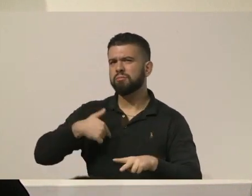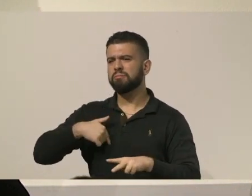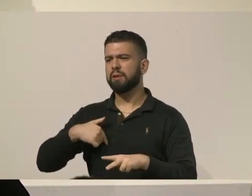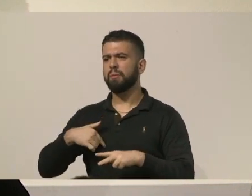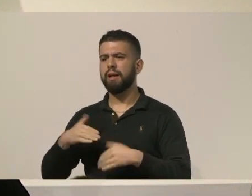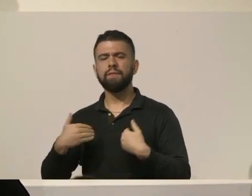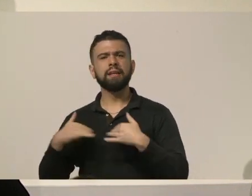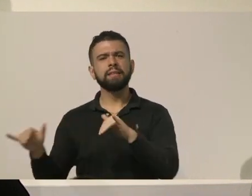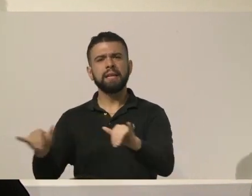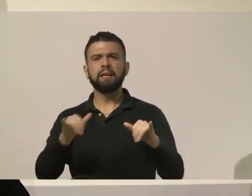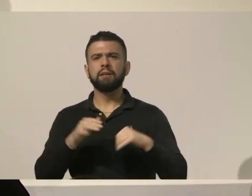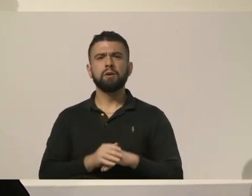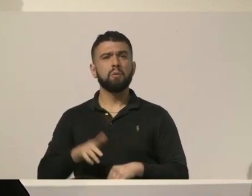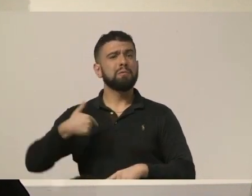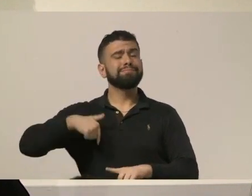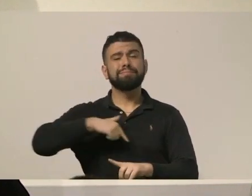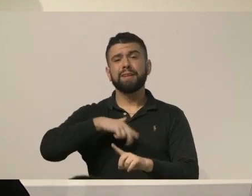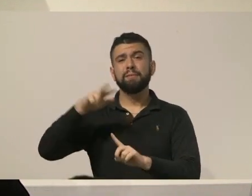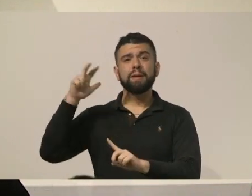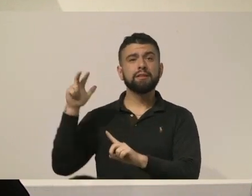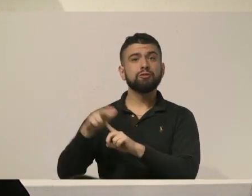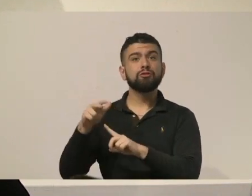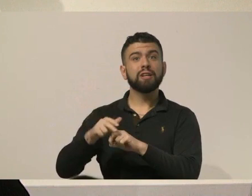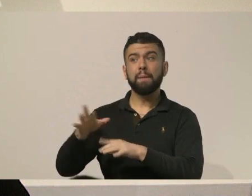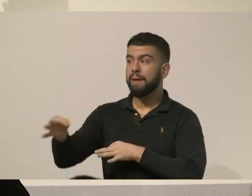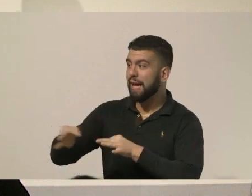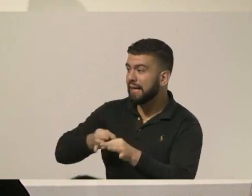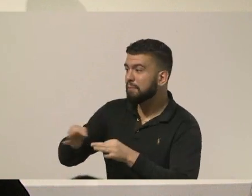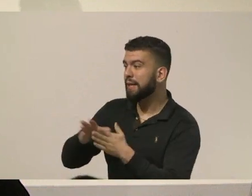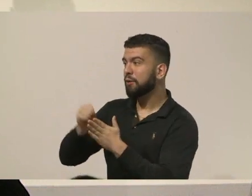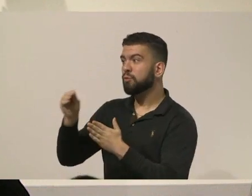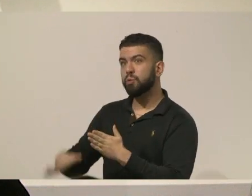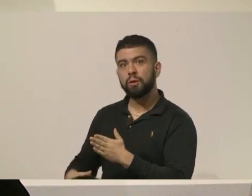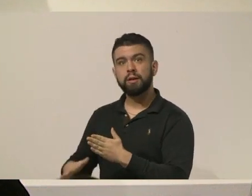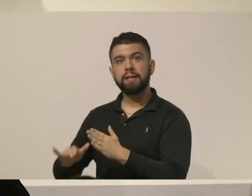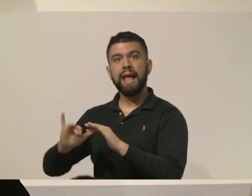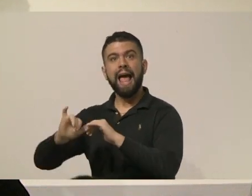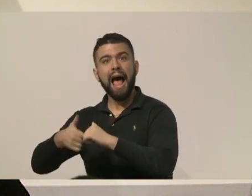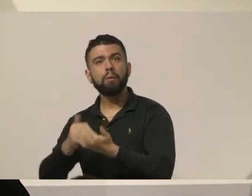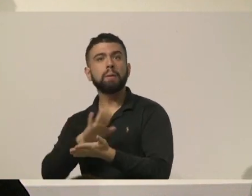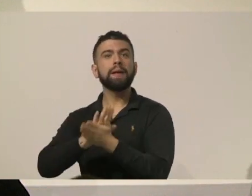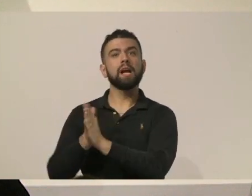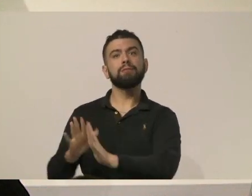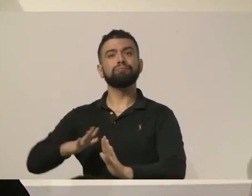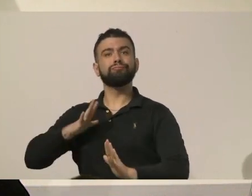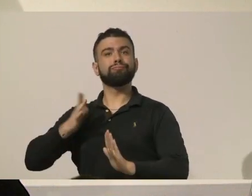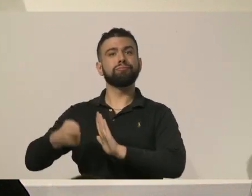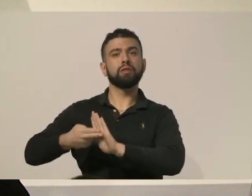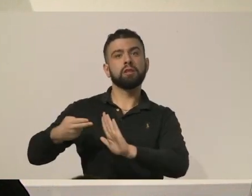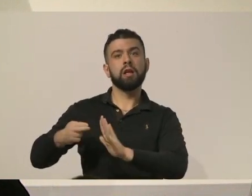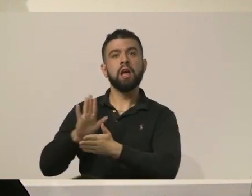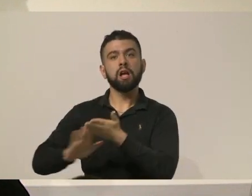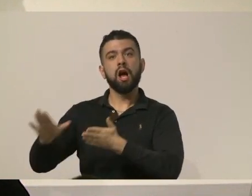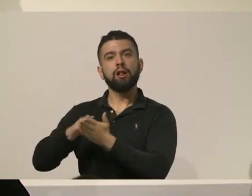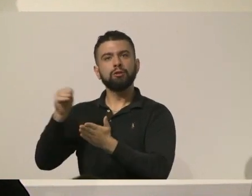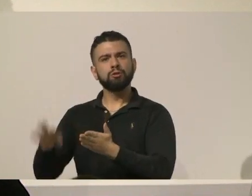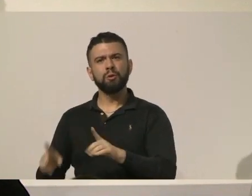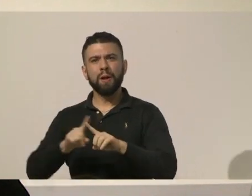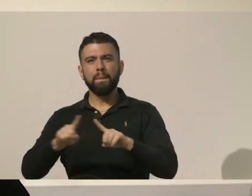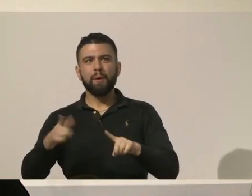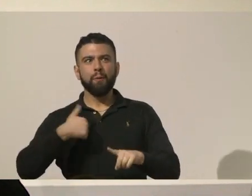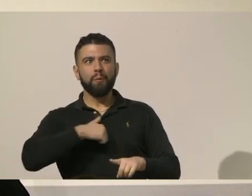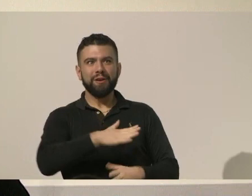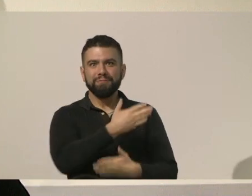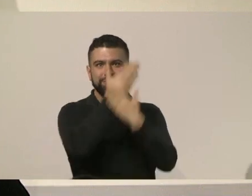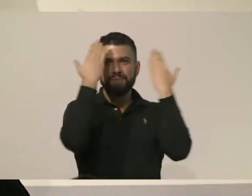been excellent at explaining to students how to become a college student, but we haven't done as much talking about why you should be a college student.